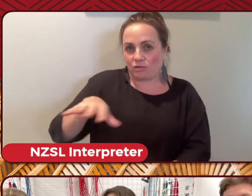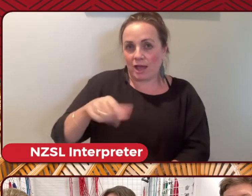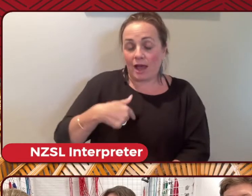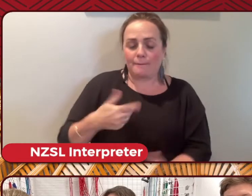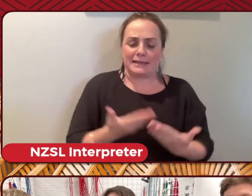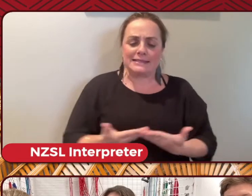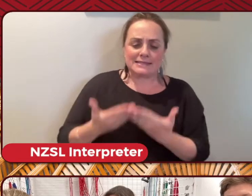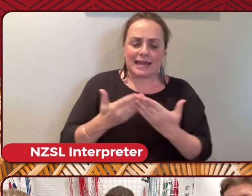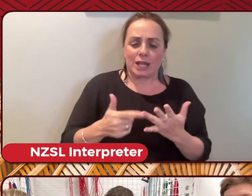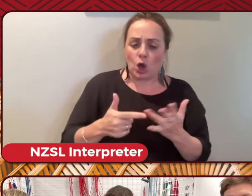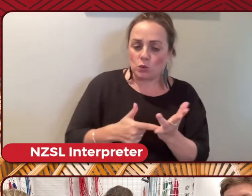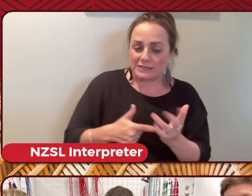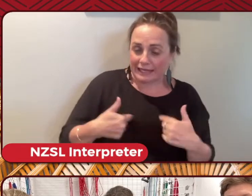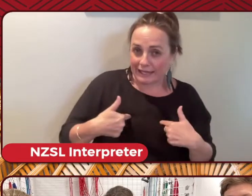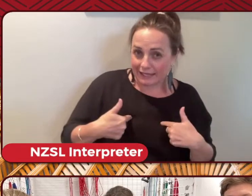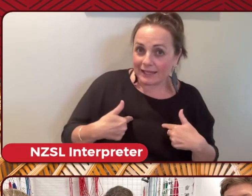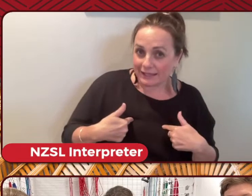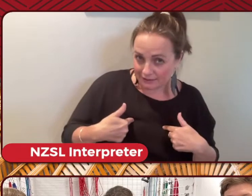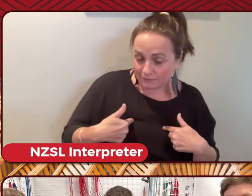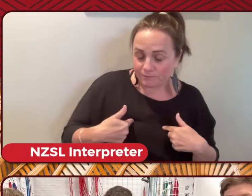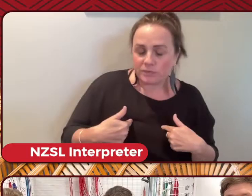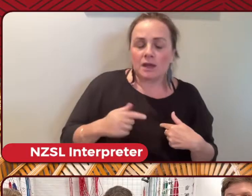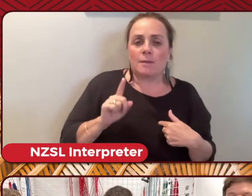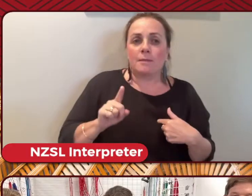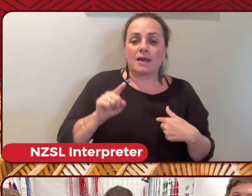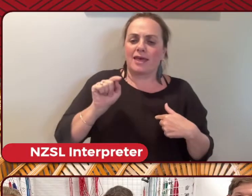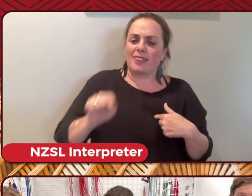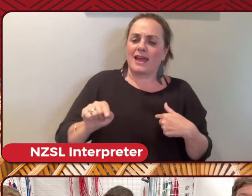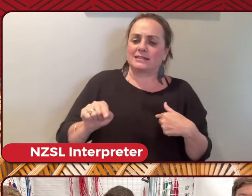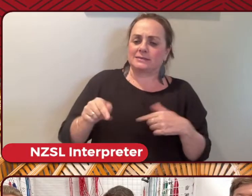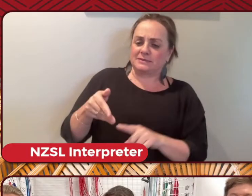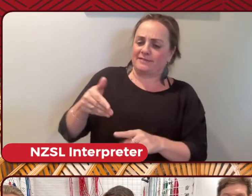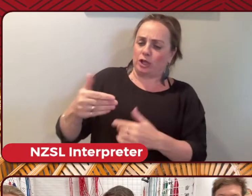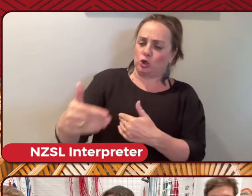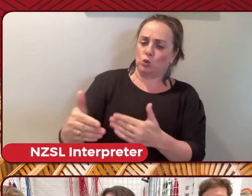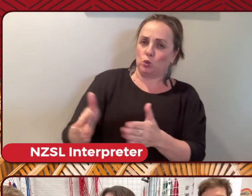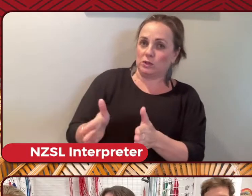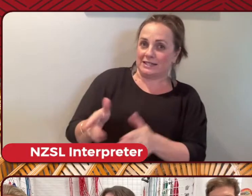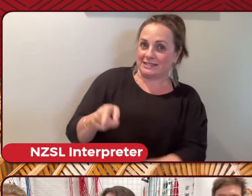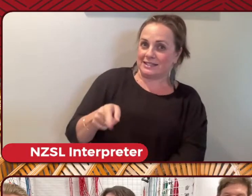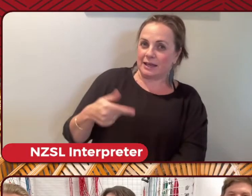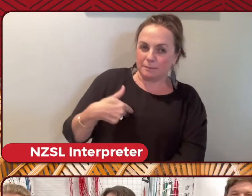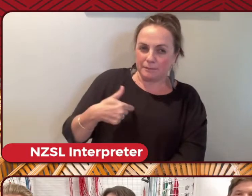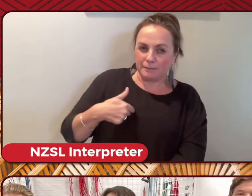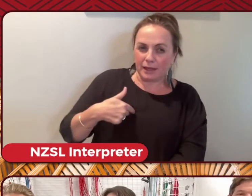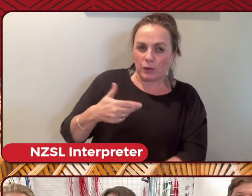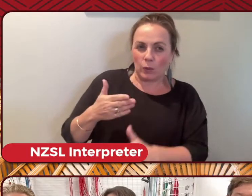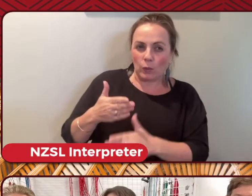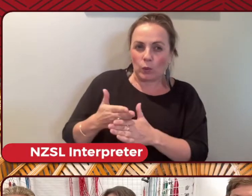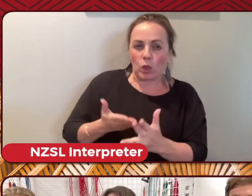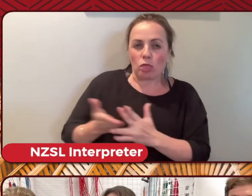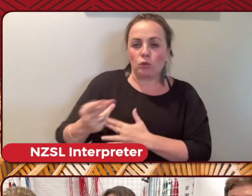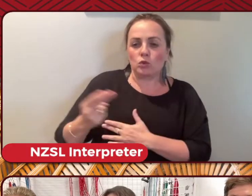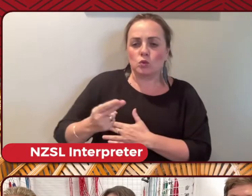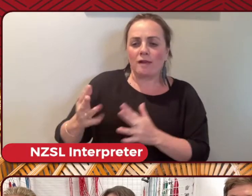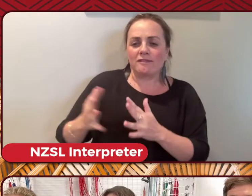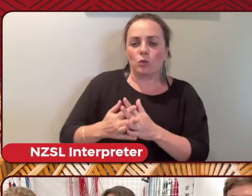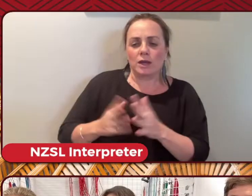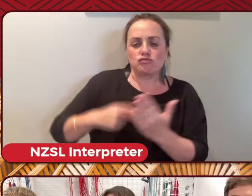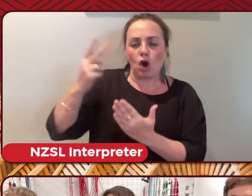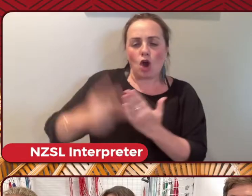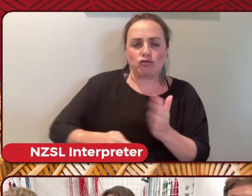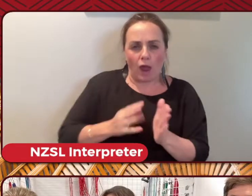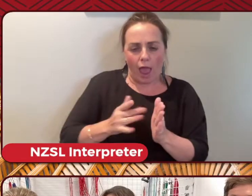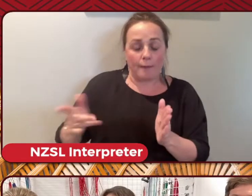occupational therapist, and in that unit, I was able to work through a 12-week program, a really wonderful program